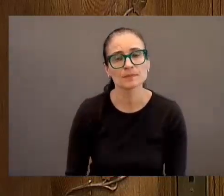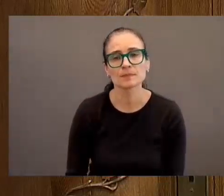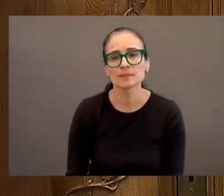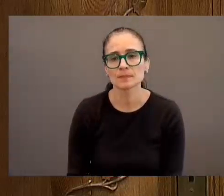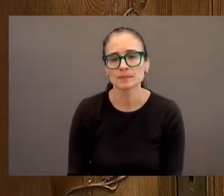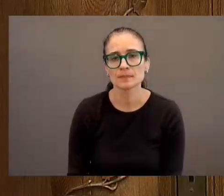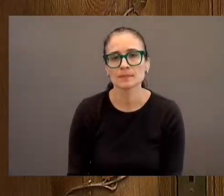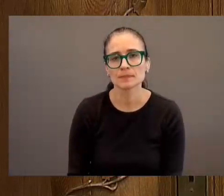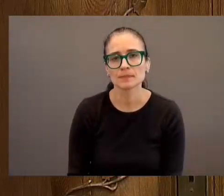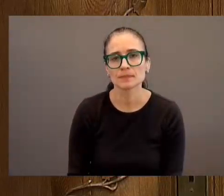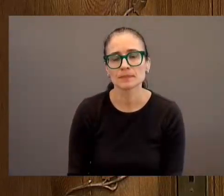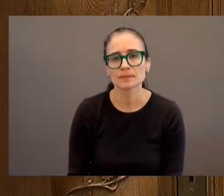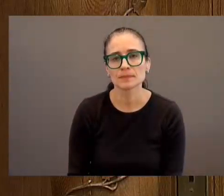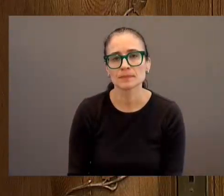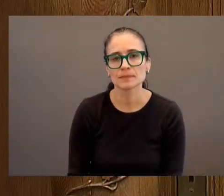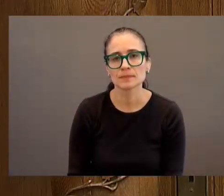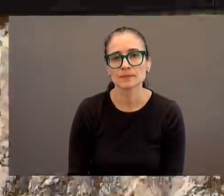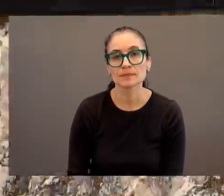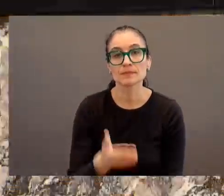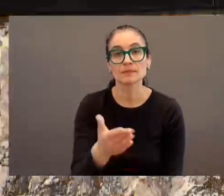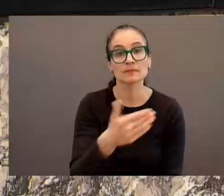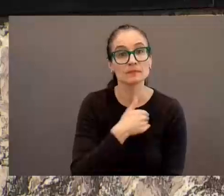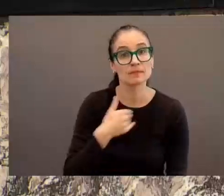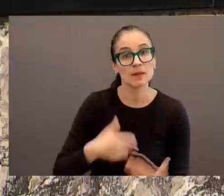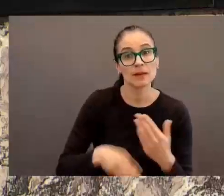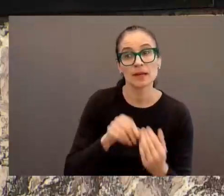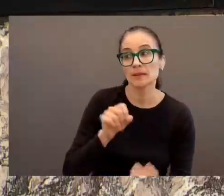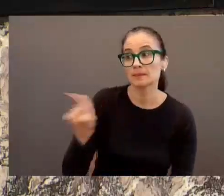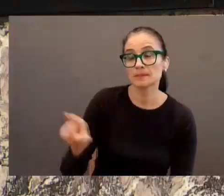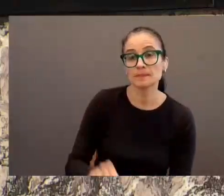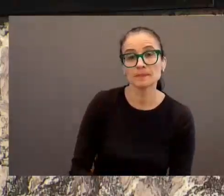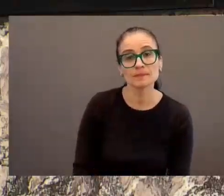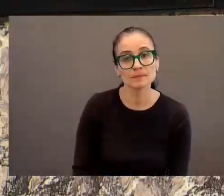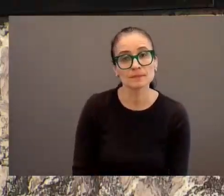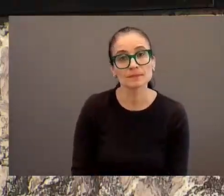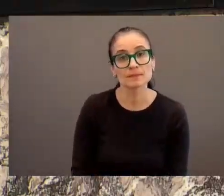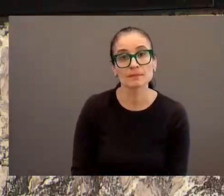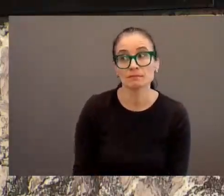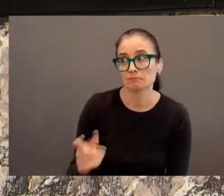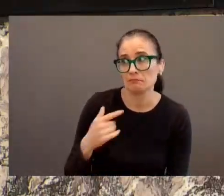Member supplemental. Just hope our kids stay healthy until July.